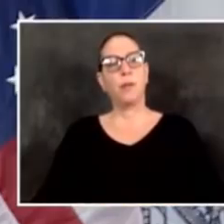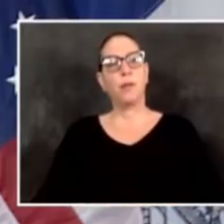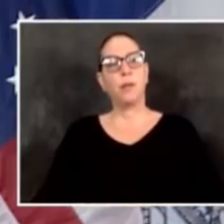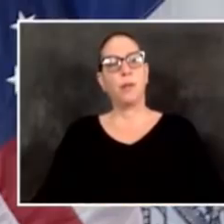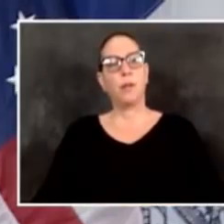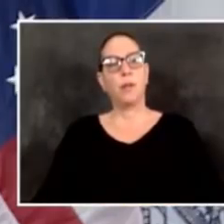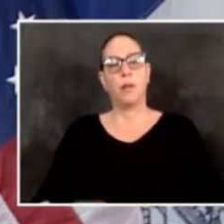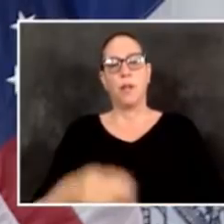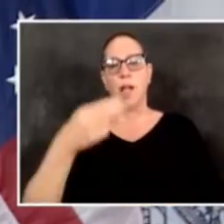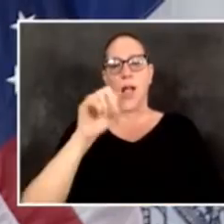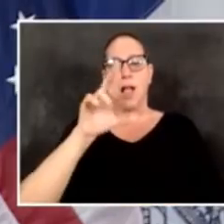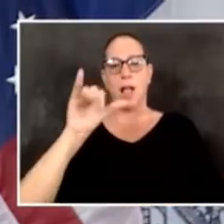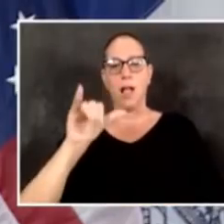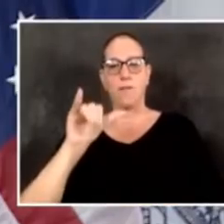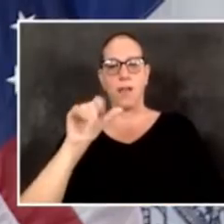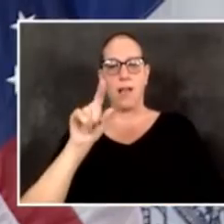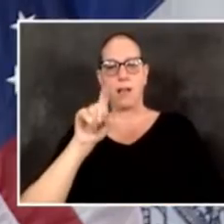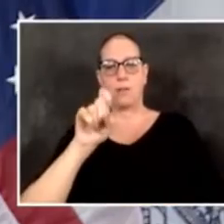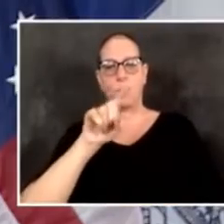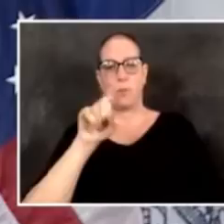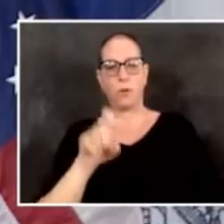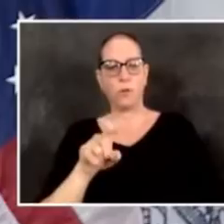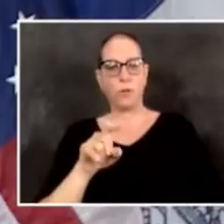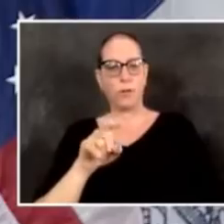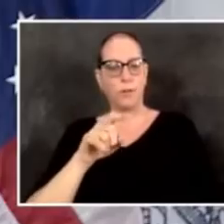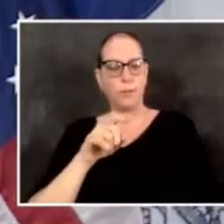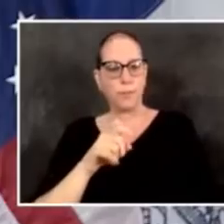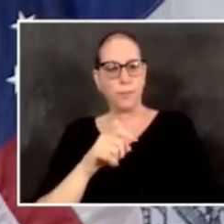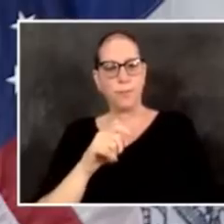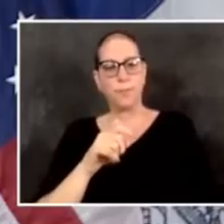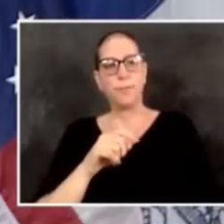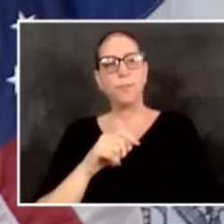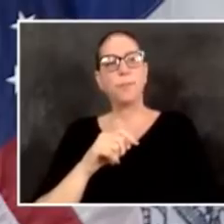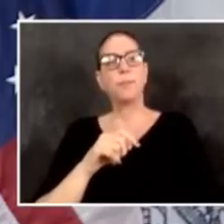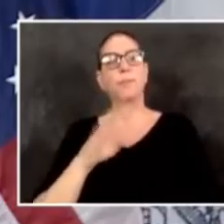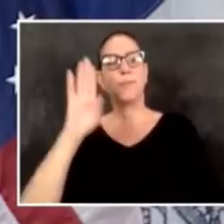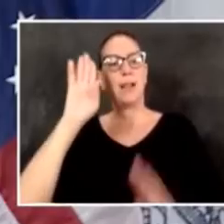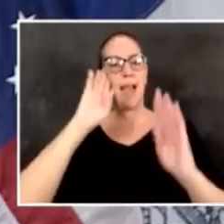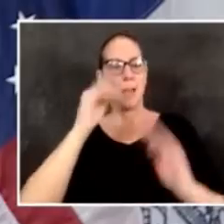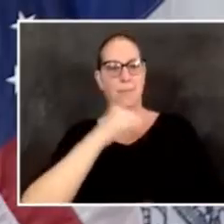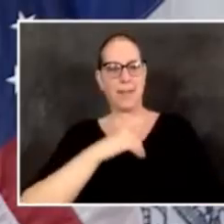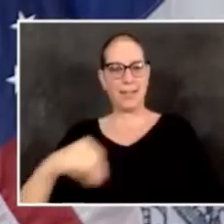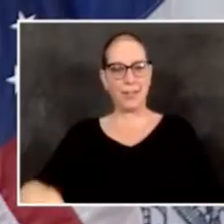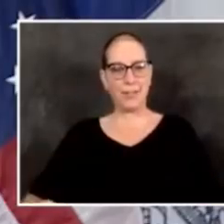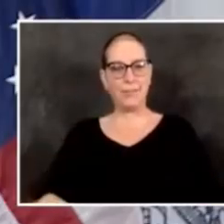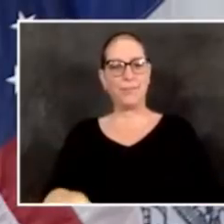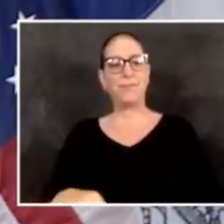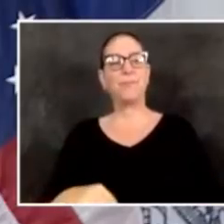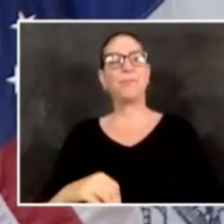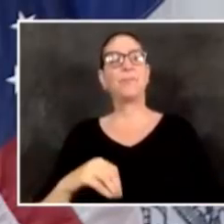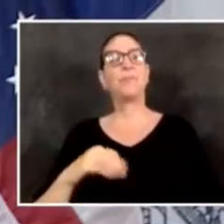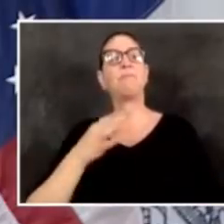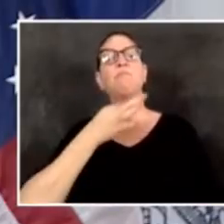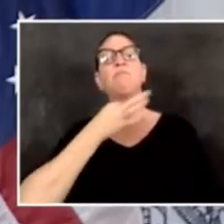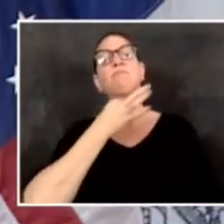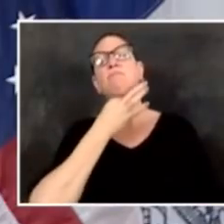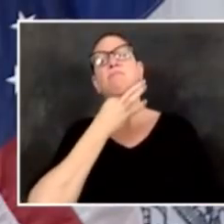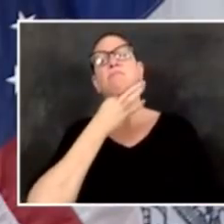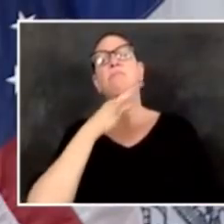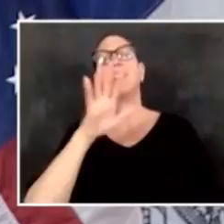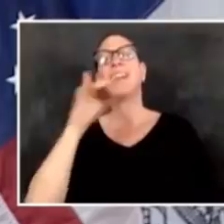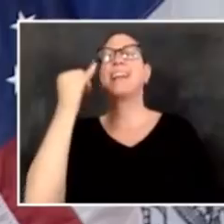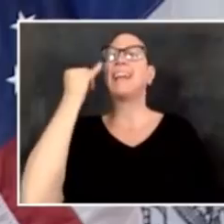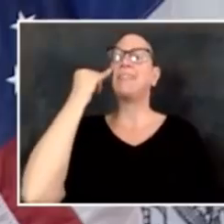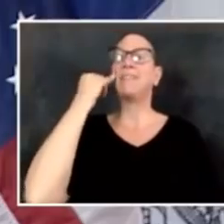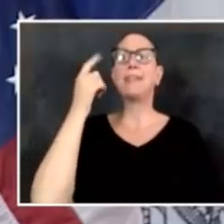Hi, Mr. Mayor. I'm wondering if you think that essential city workers who died from coronavirus should be classified as